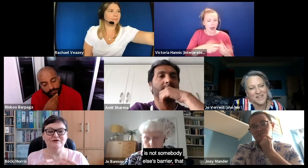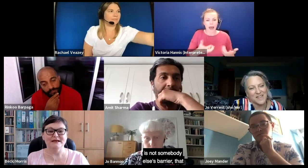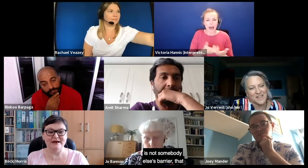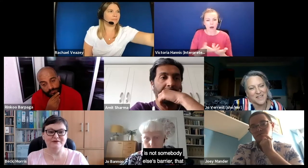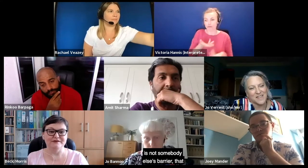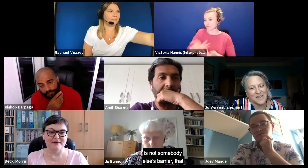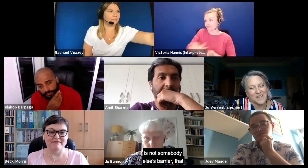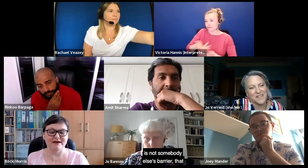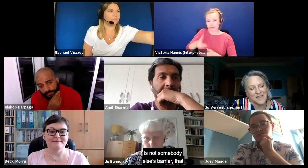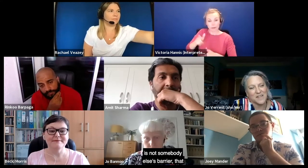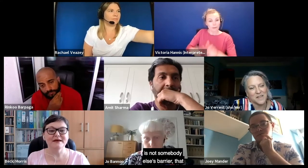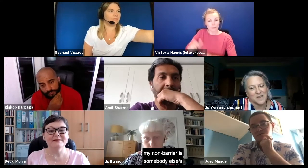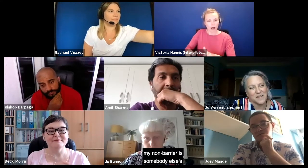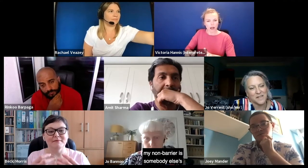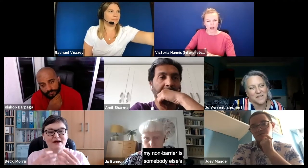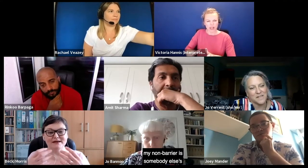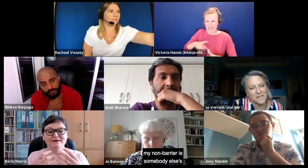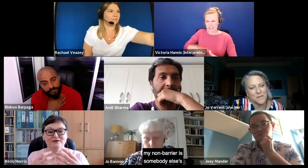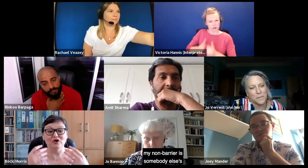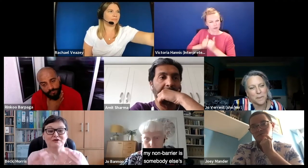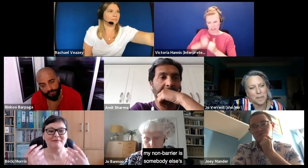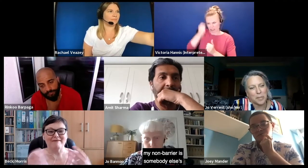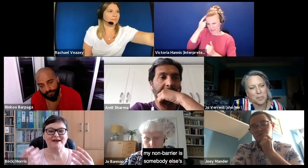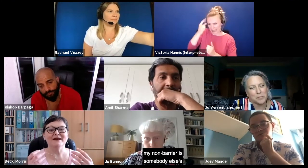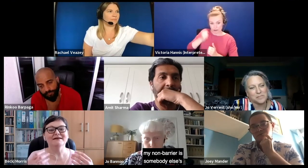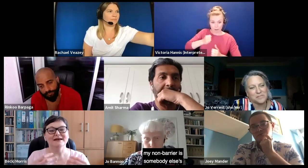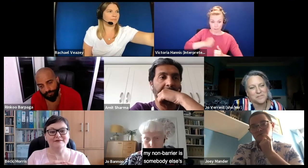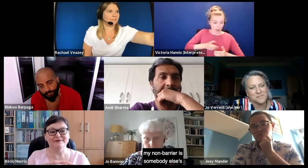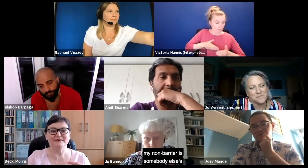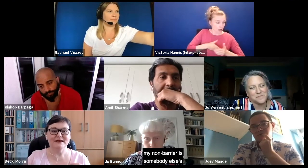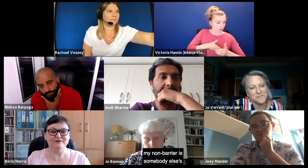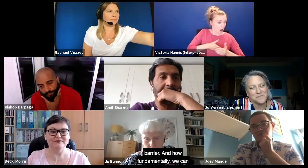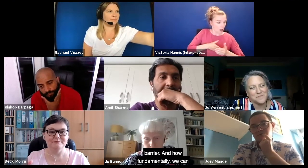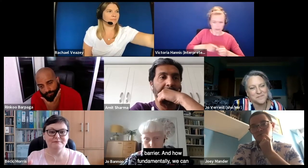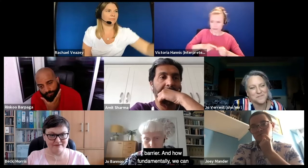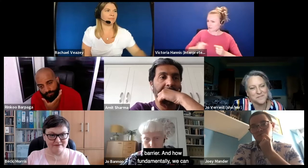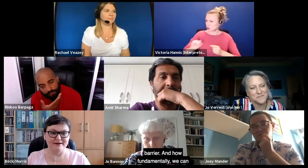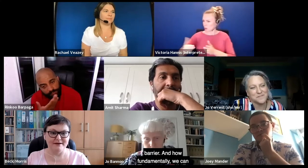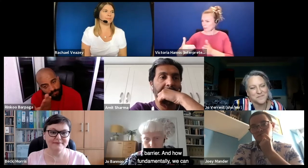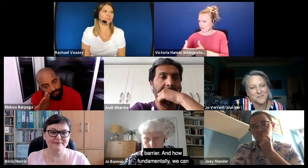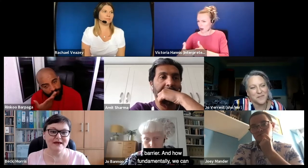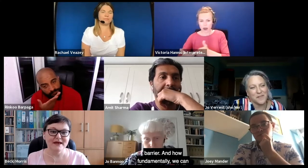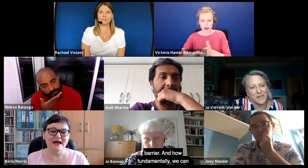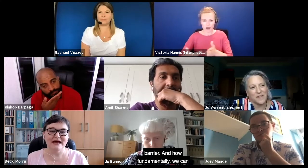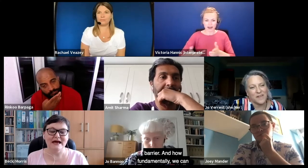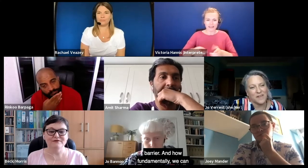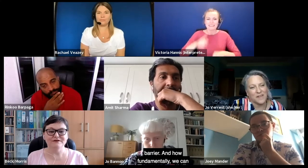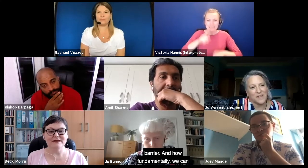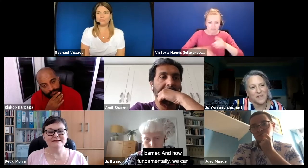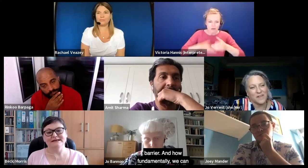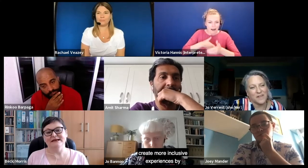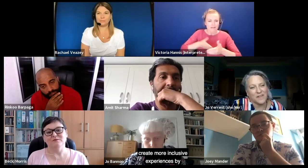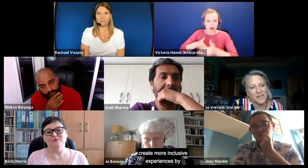not somebody else's barrier, that my non-barrier is somebody else's barrier. and